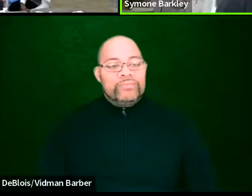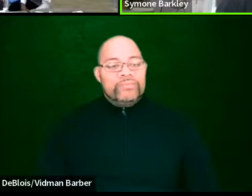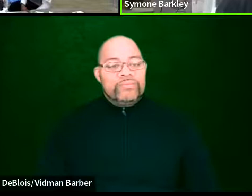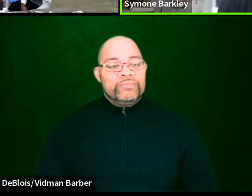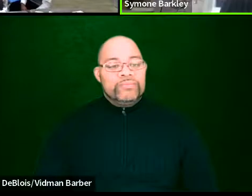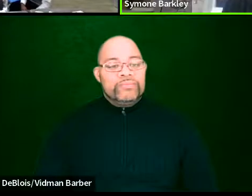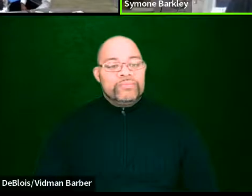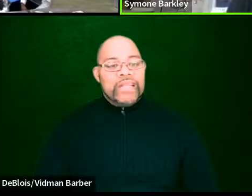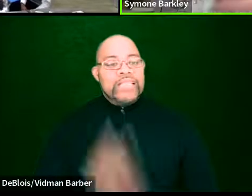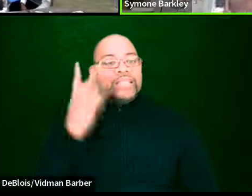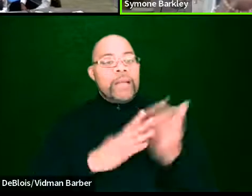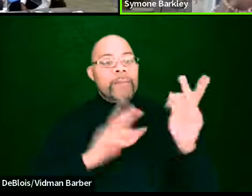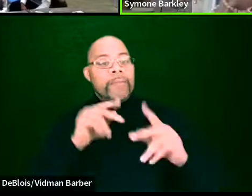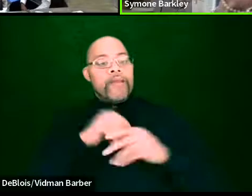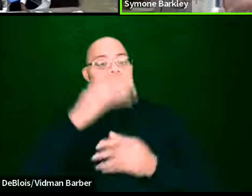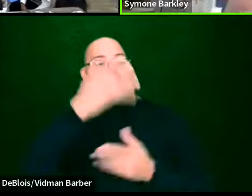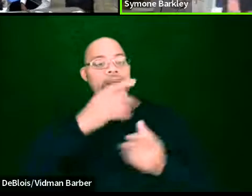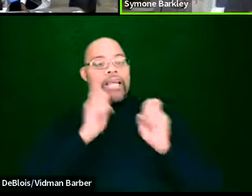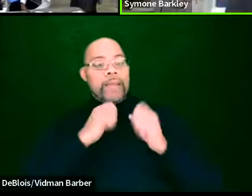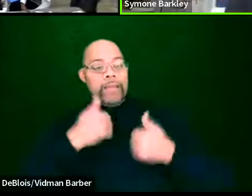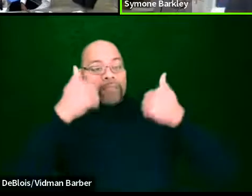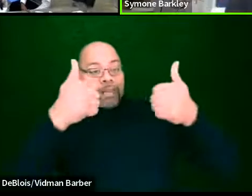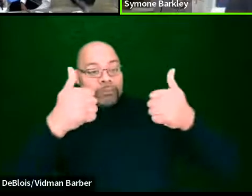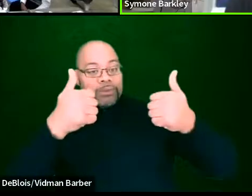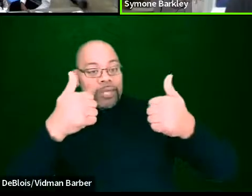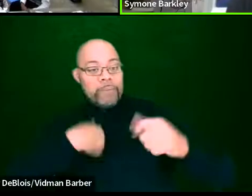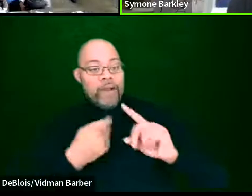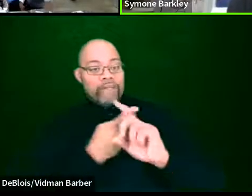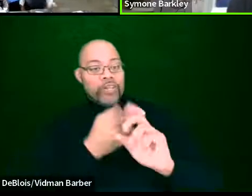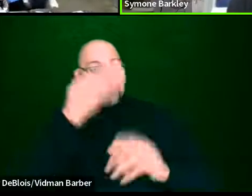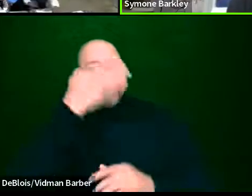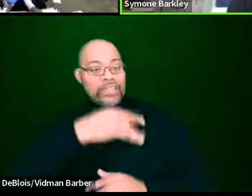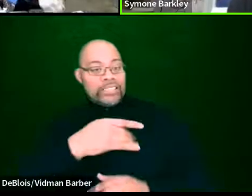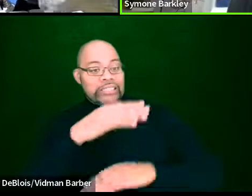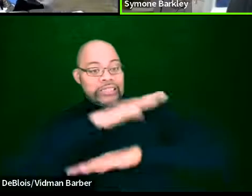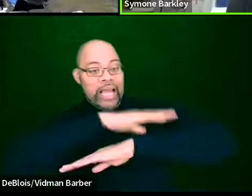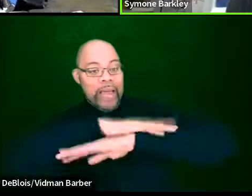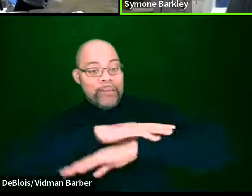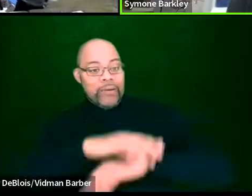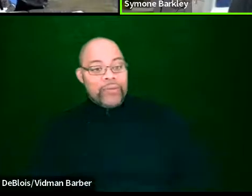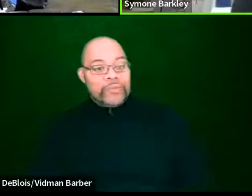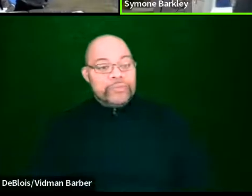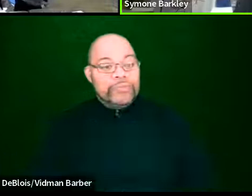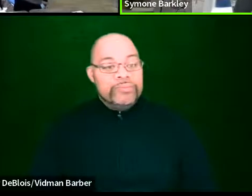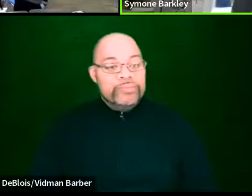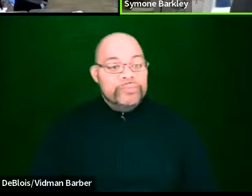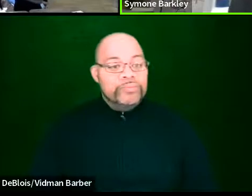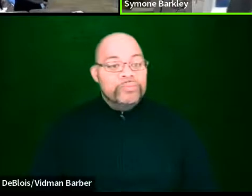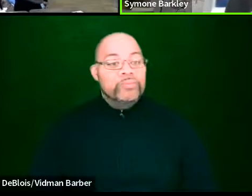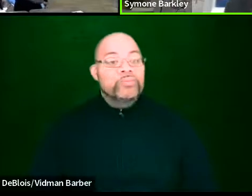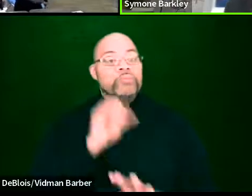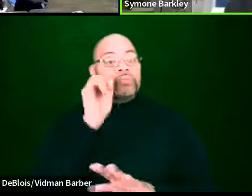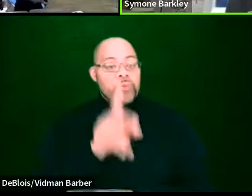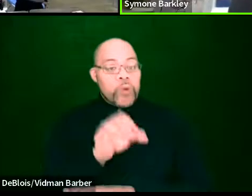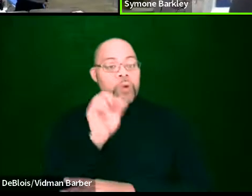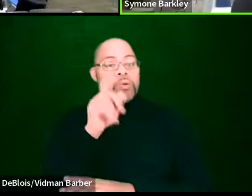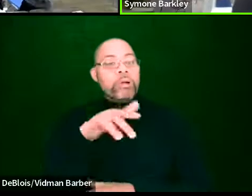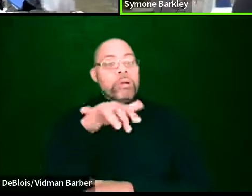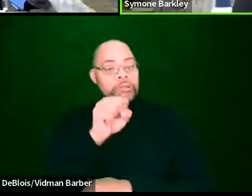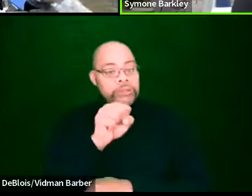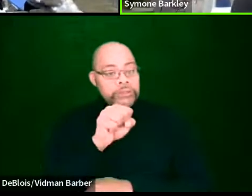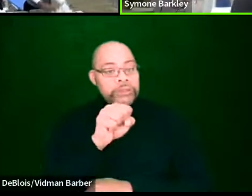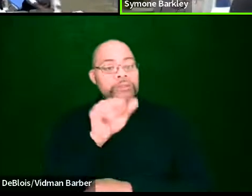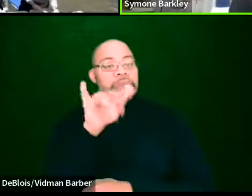I see some people in the front giving me thumbs up. My friends at the front table. How you? Okay, okay. Yes,